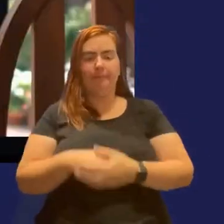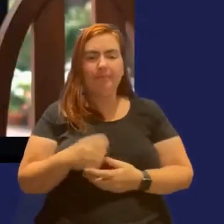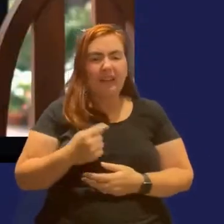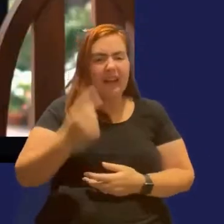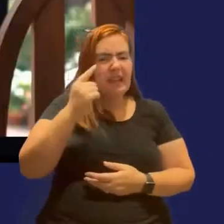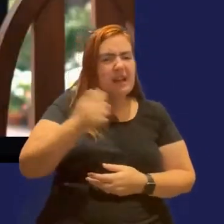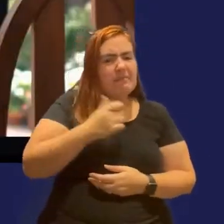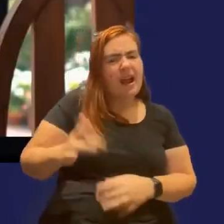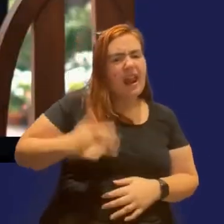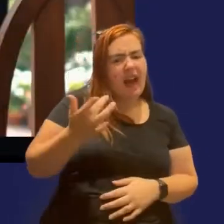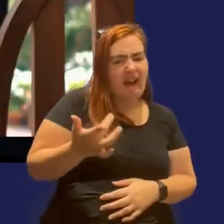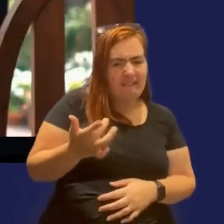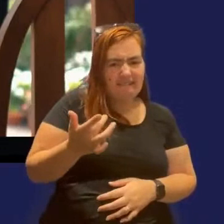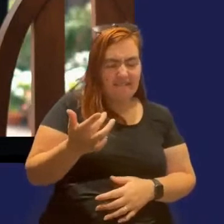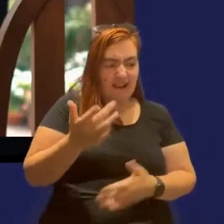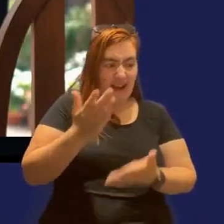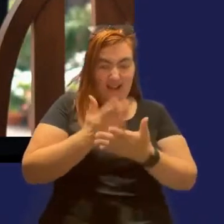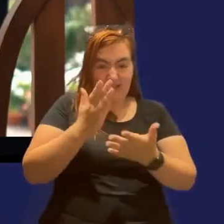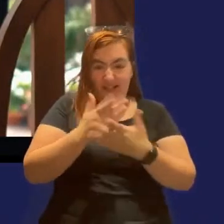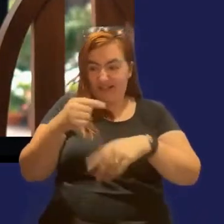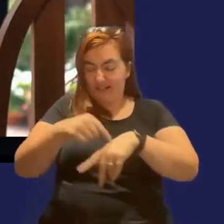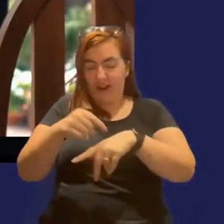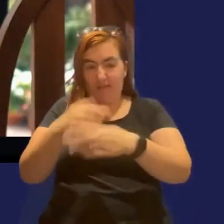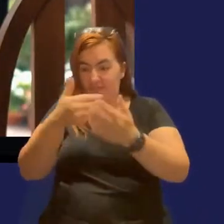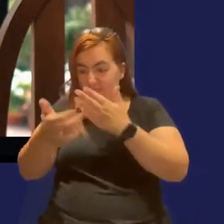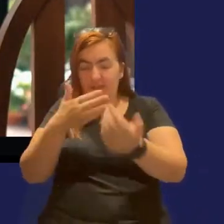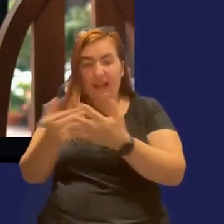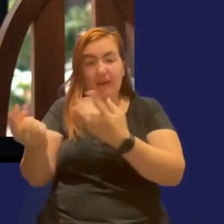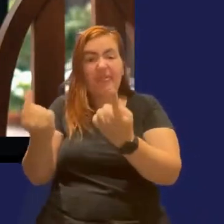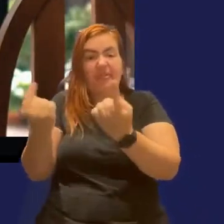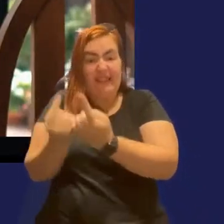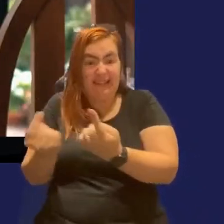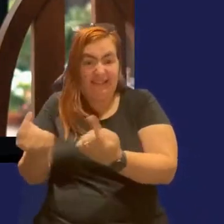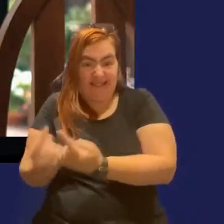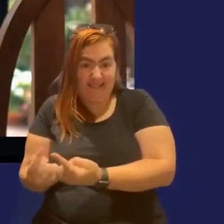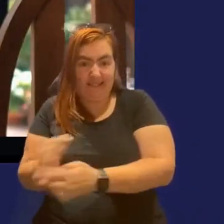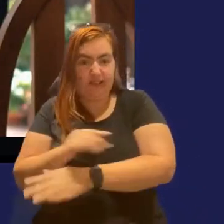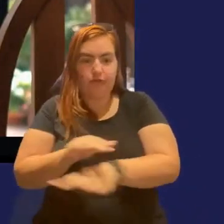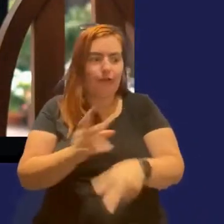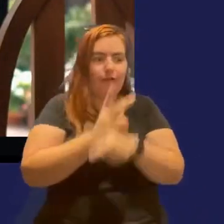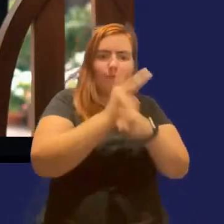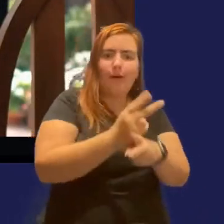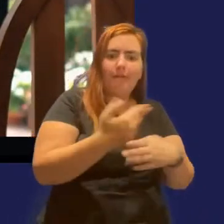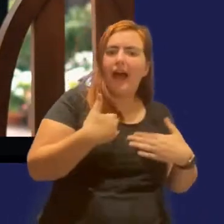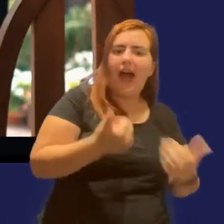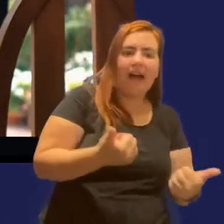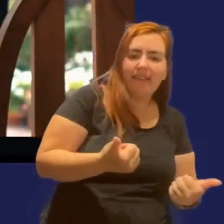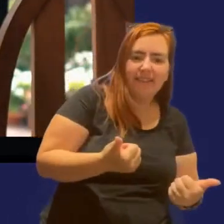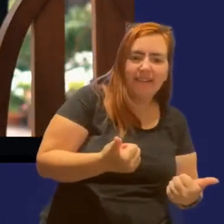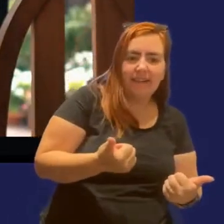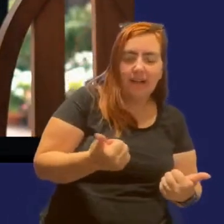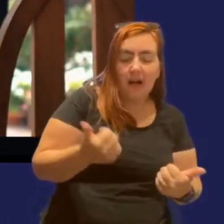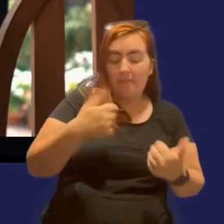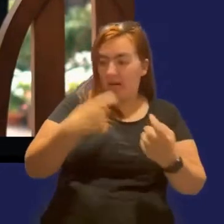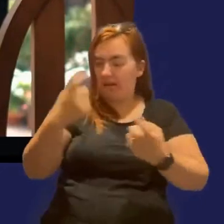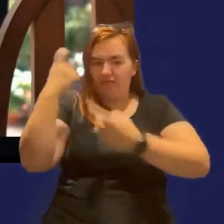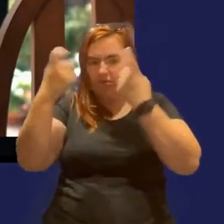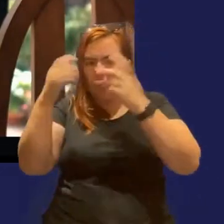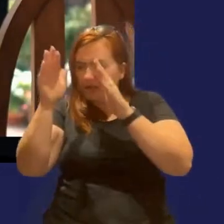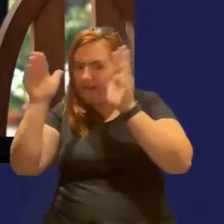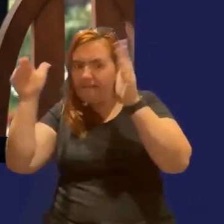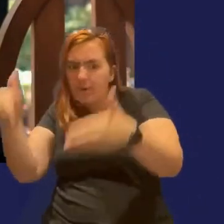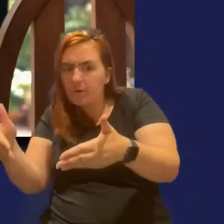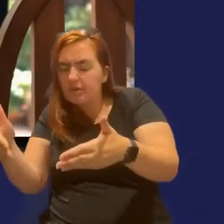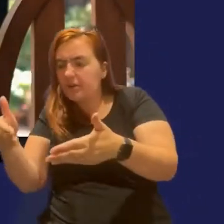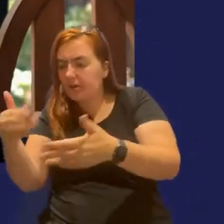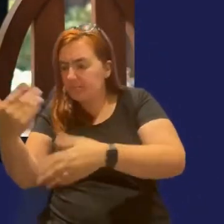life, I probably spend more time sorting out daily stuff than taking care of my health. My thoughts are probably more consumed with